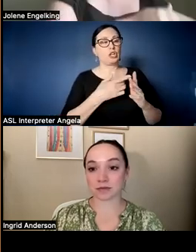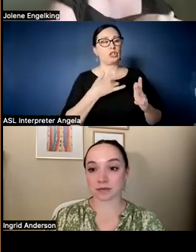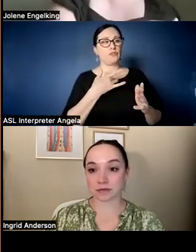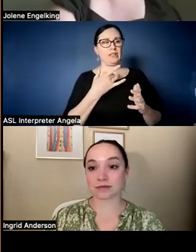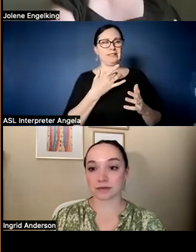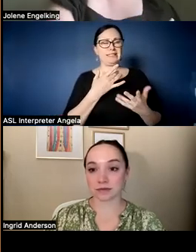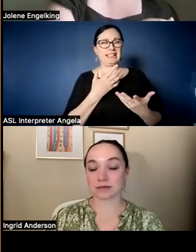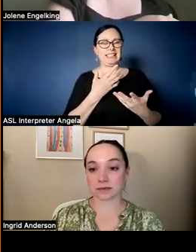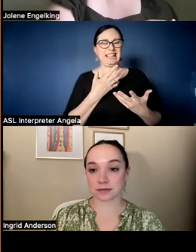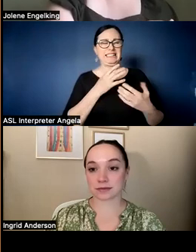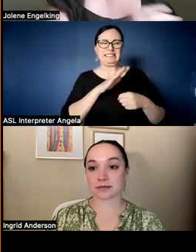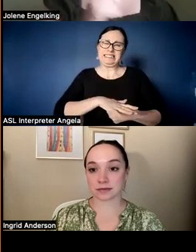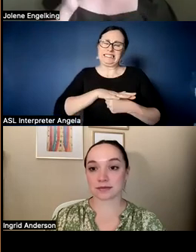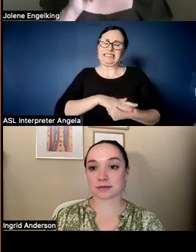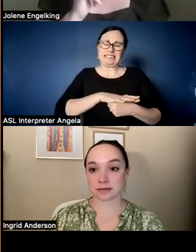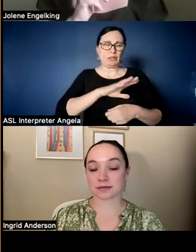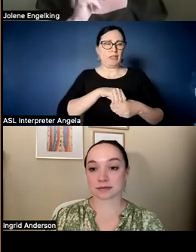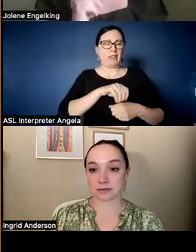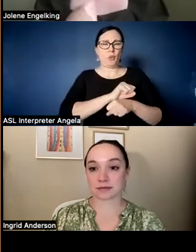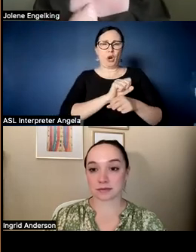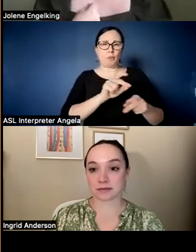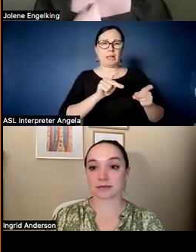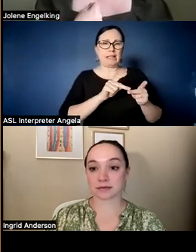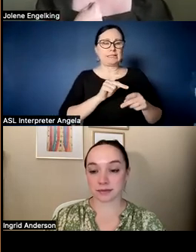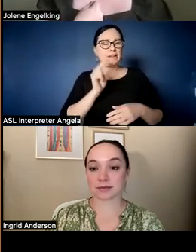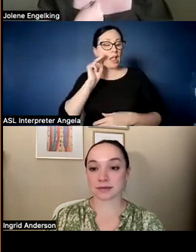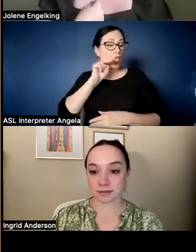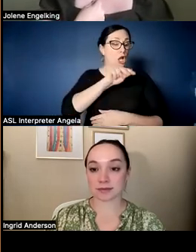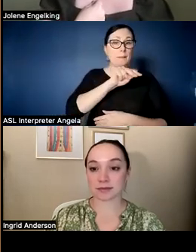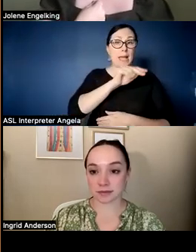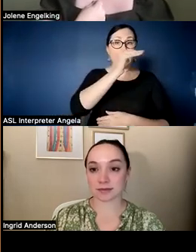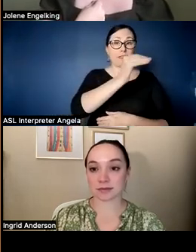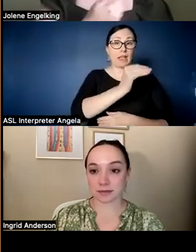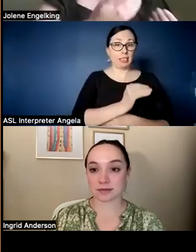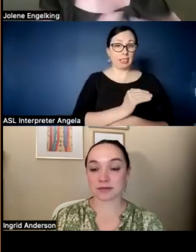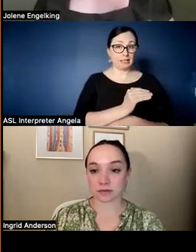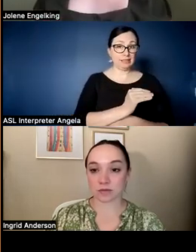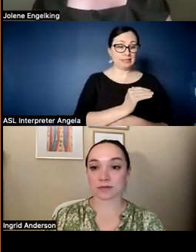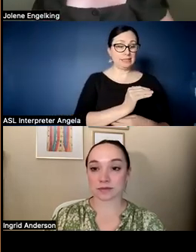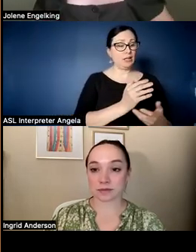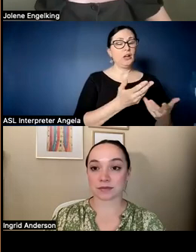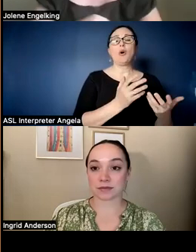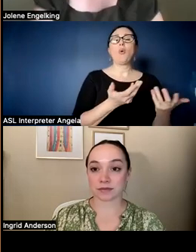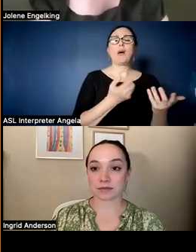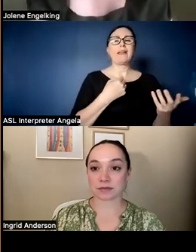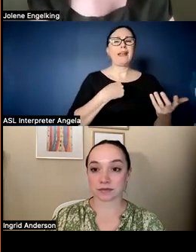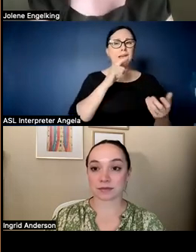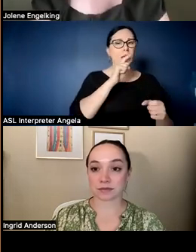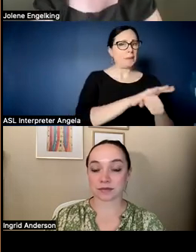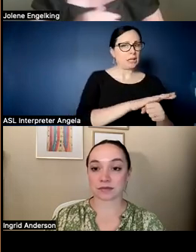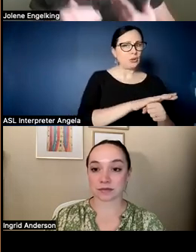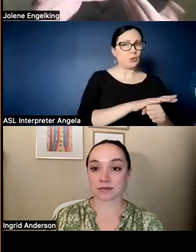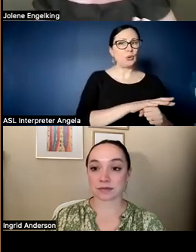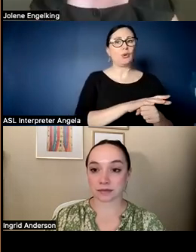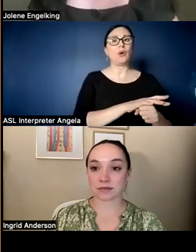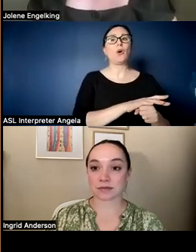back to those, it can help me either remind myself of how I'm supposed to be acting and what I've committed to, or it can be like, okay, so this is what